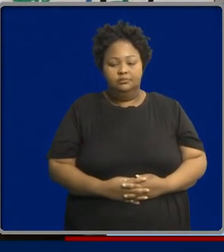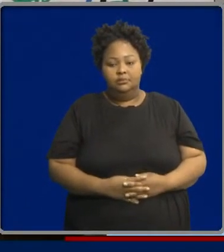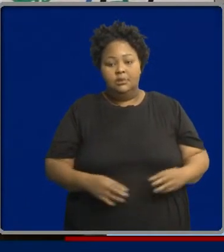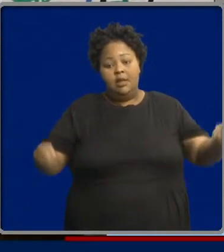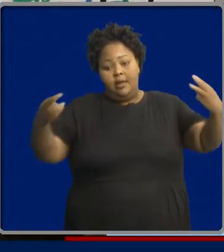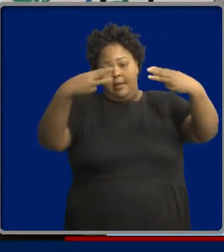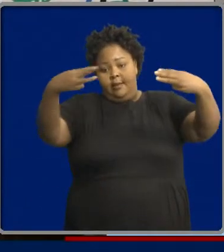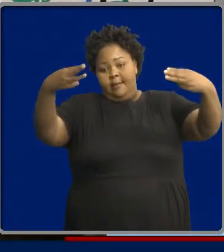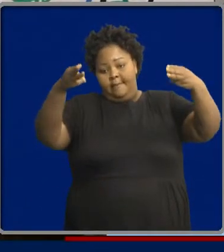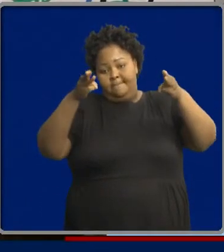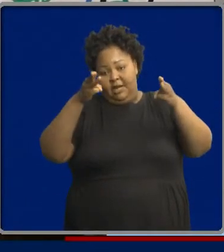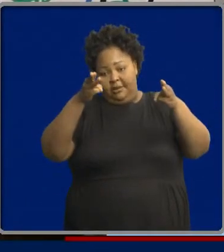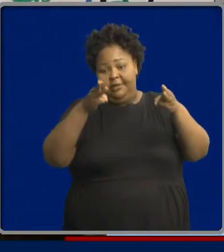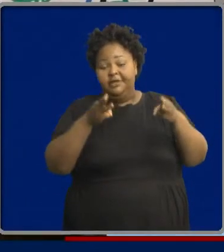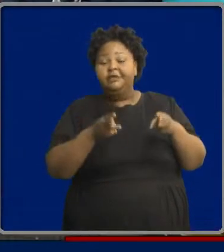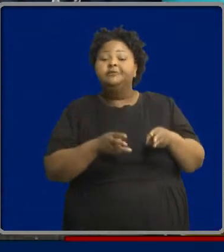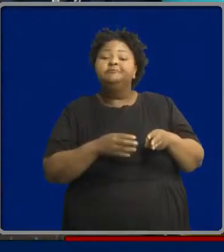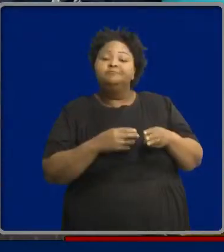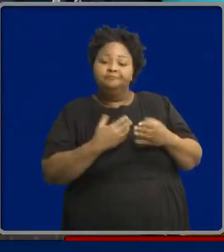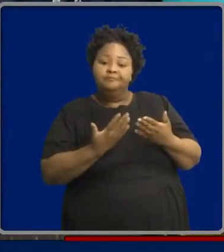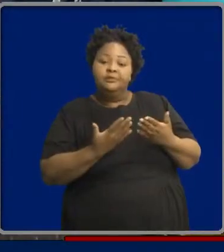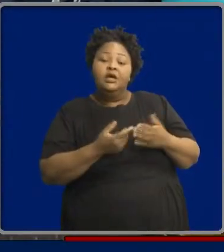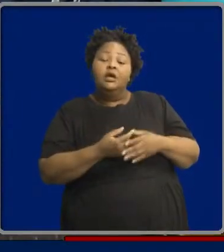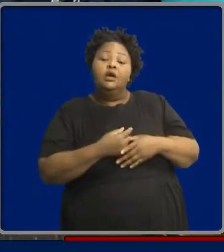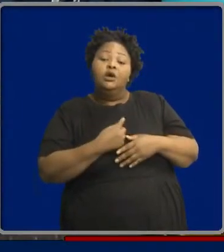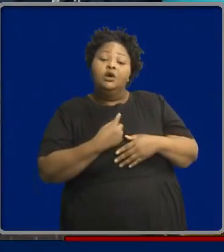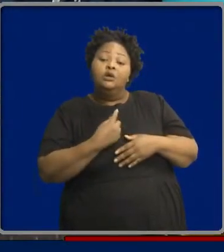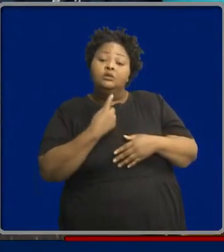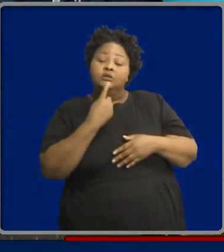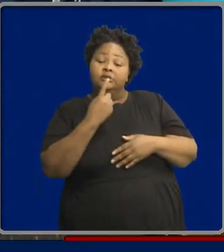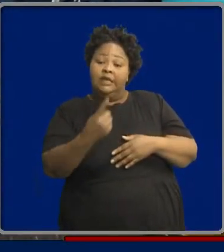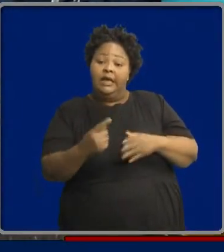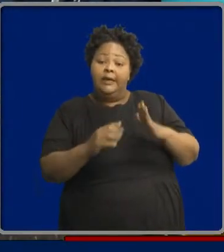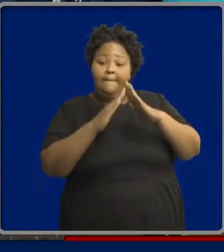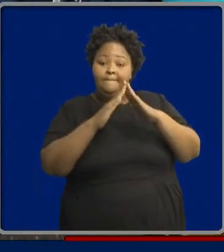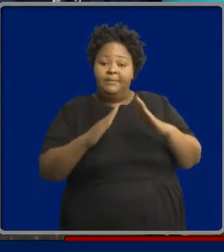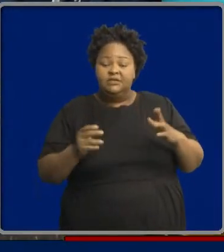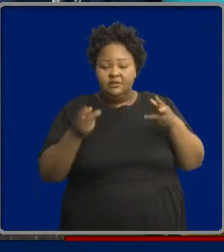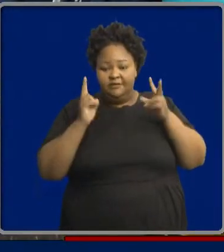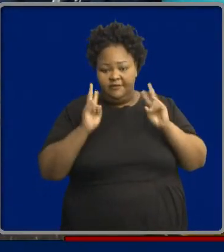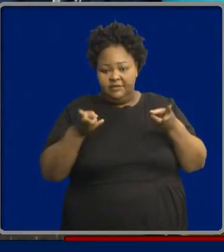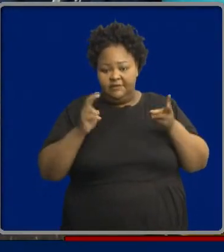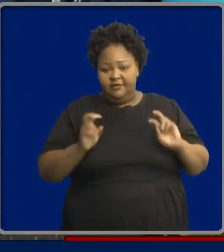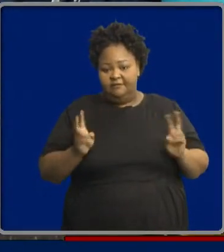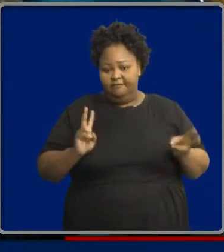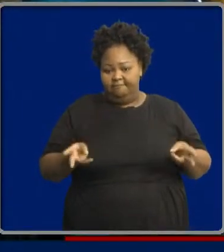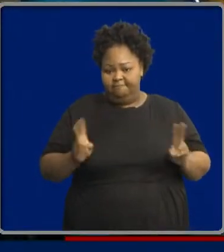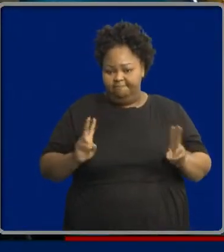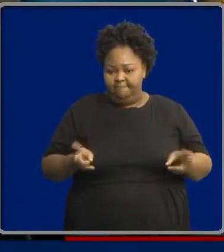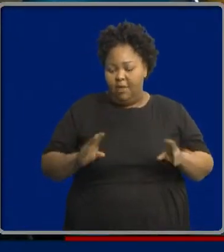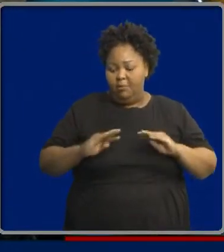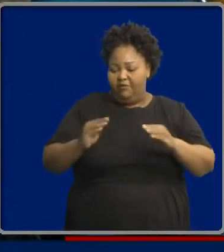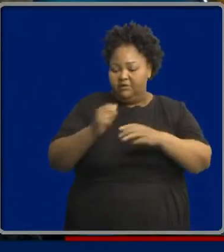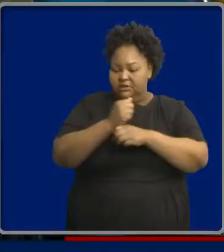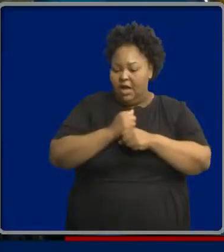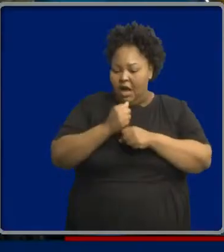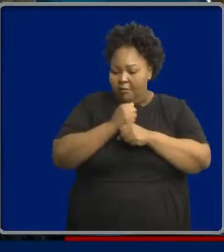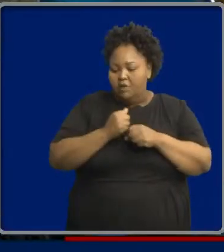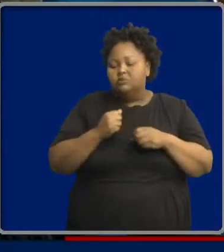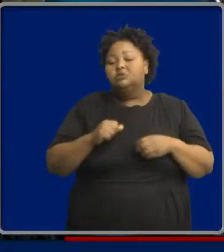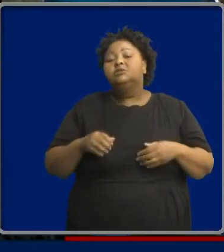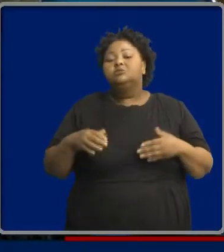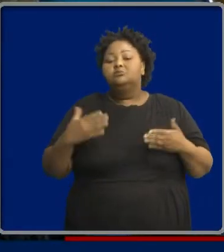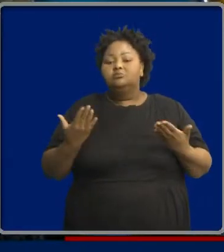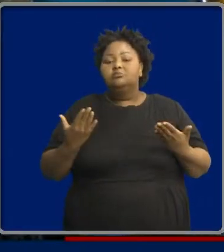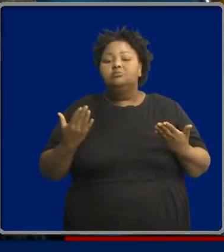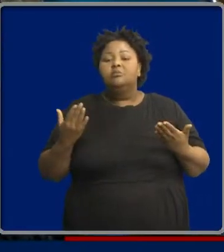Parliament is calling on the Ministry of Tourism and Environmental Affairs to intensify public education on nuclear energy, radiation and potential